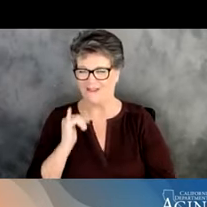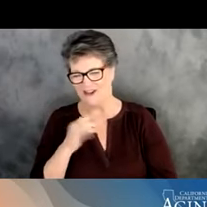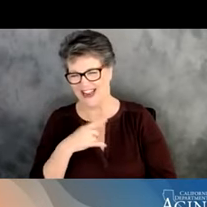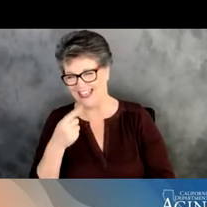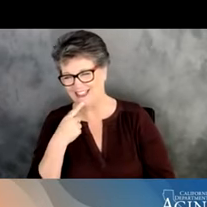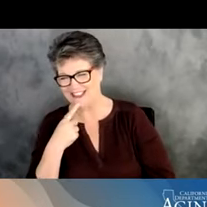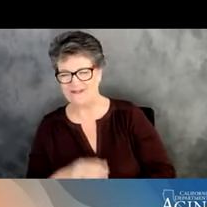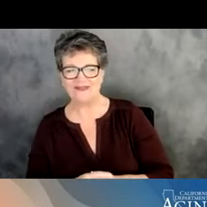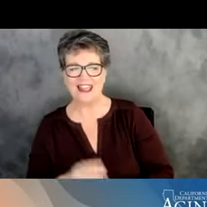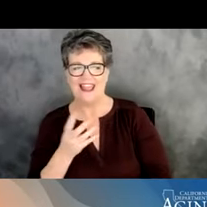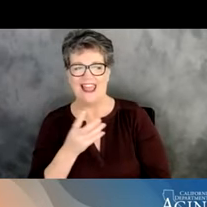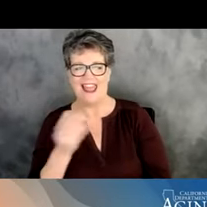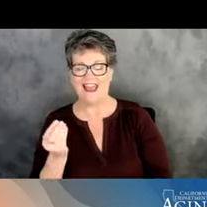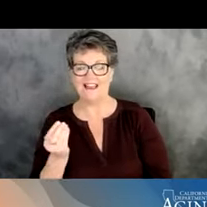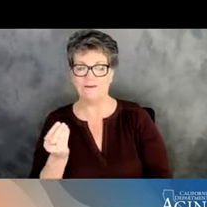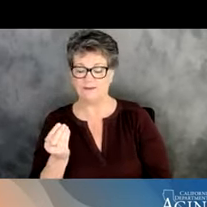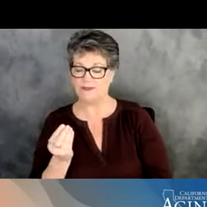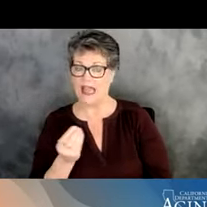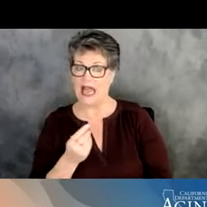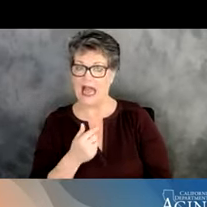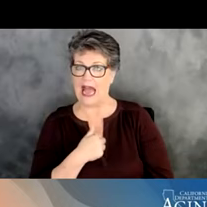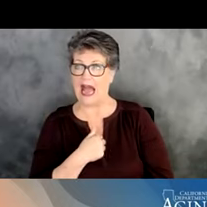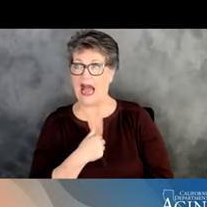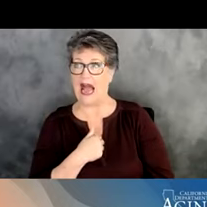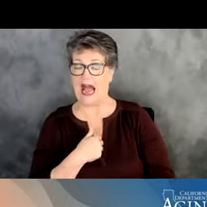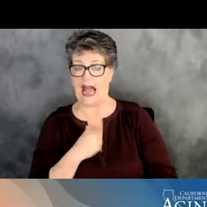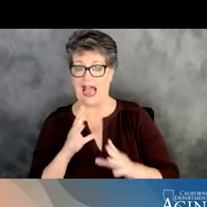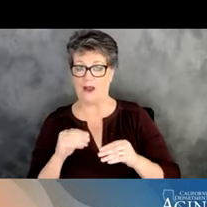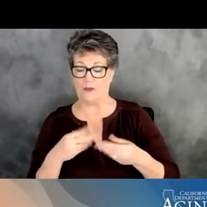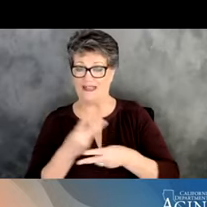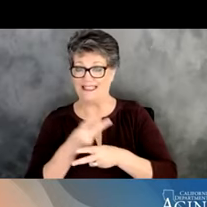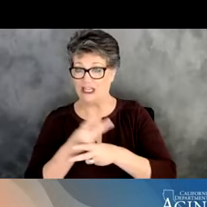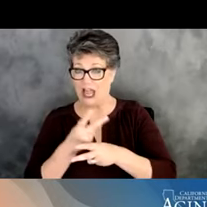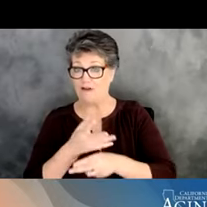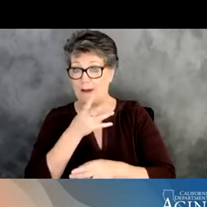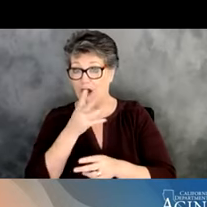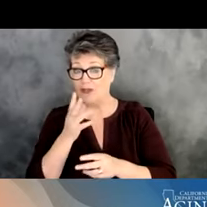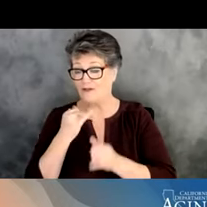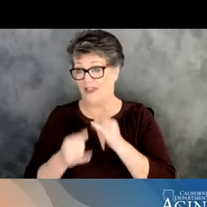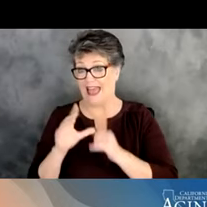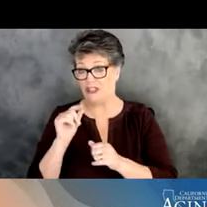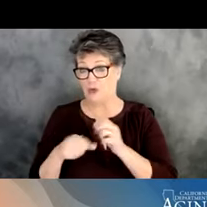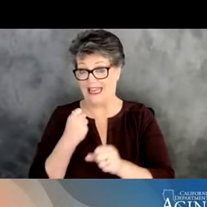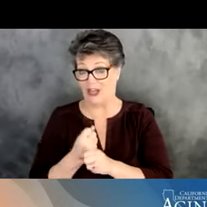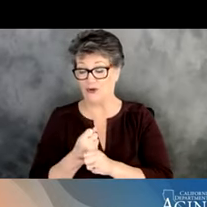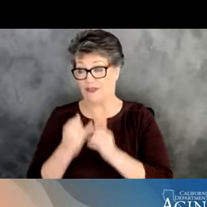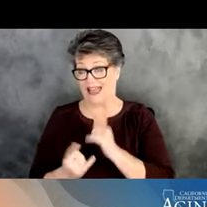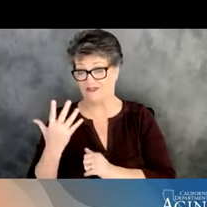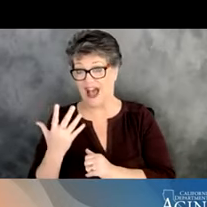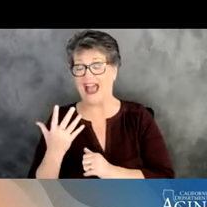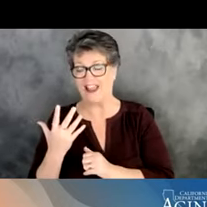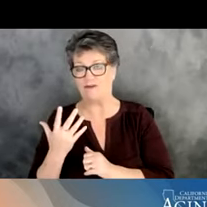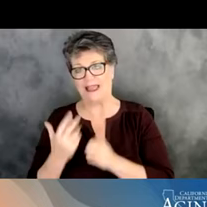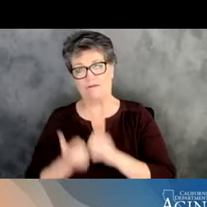say. And I was a caregiver to my mother for the last 20 years, with the last five being the heavy